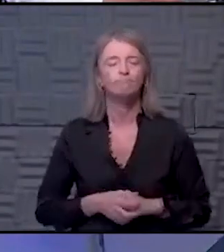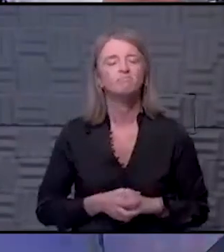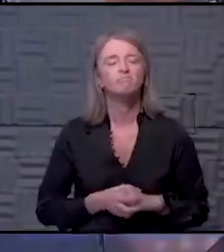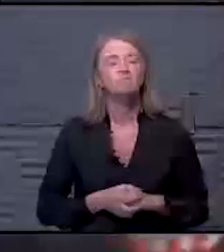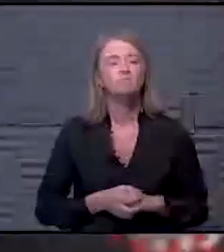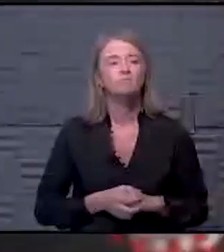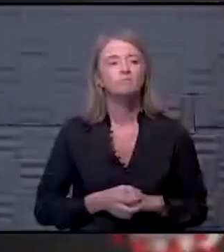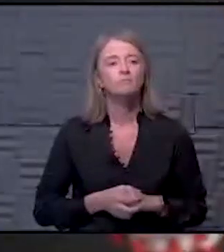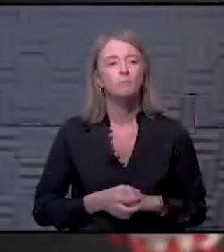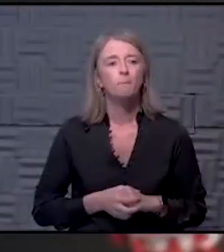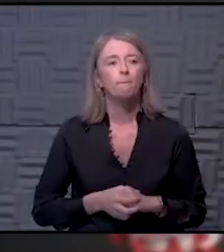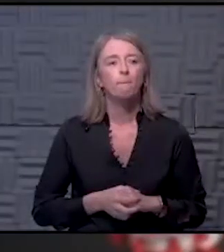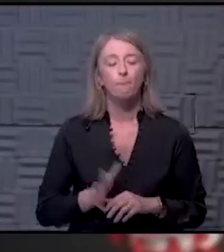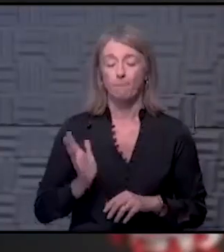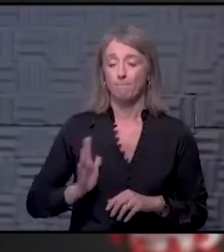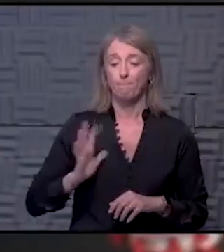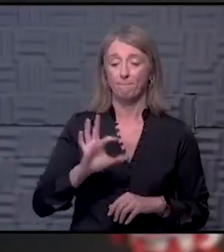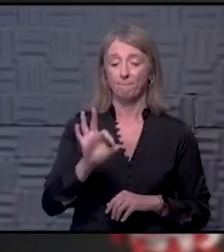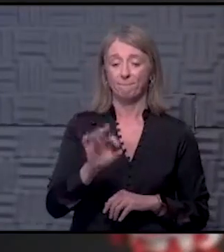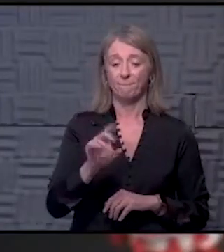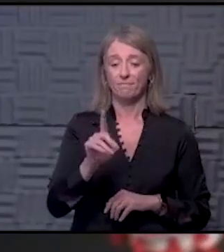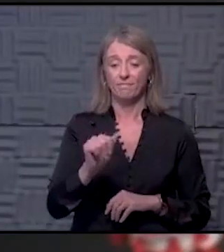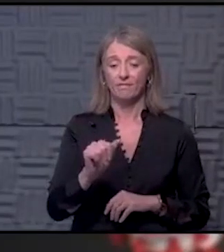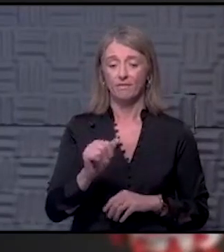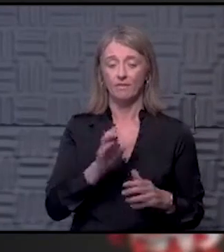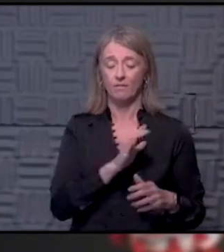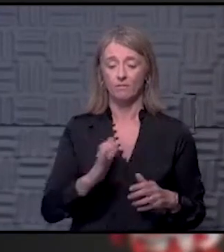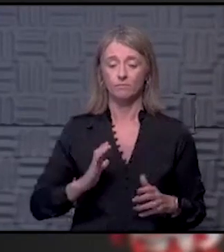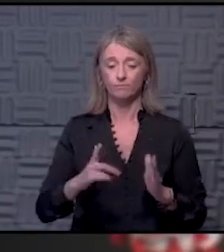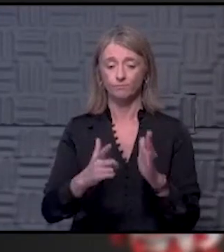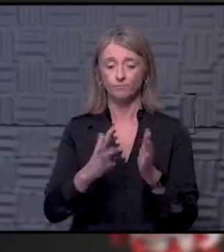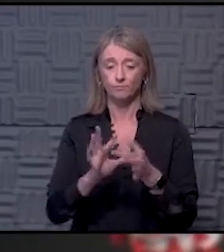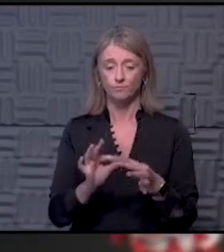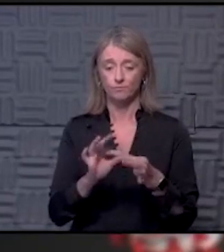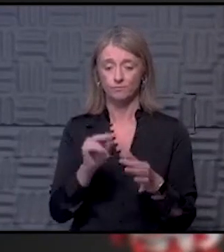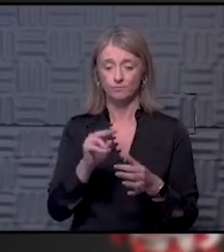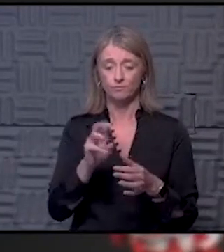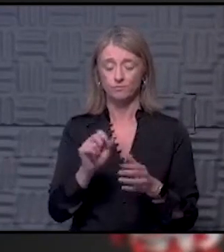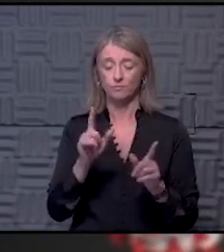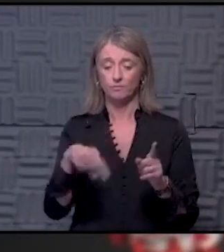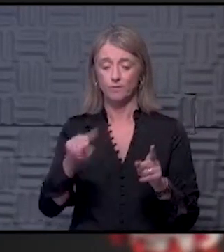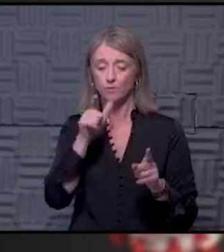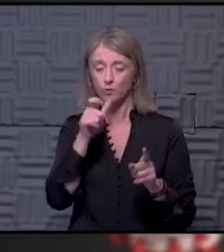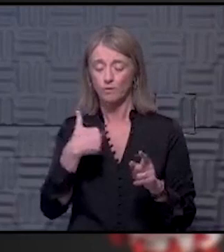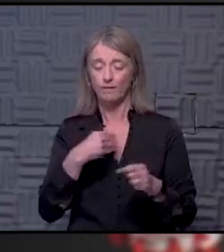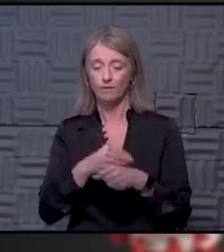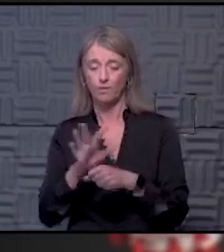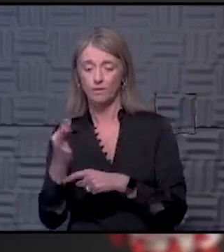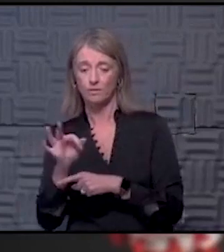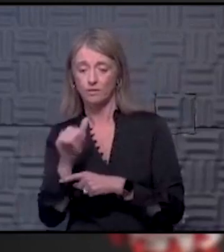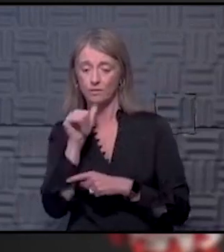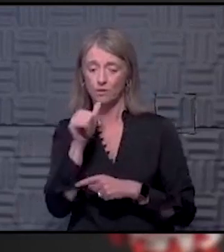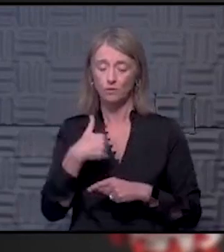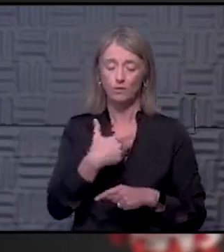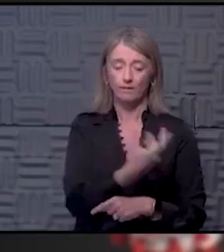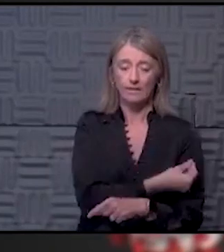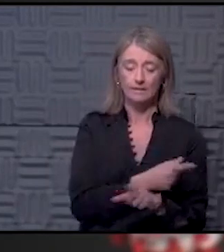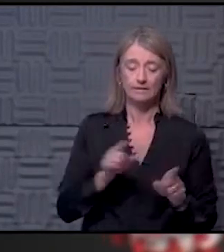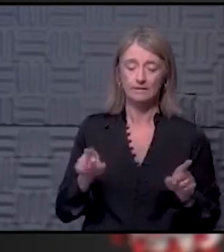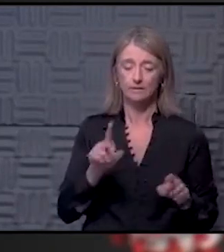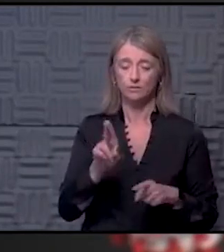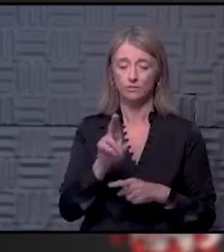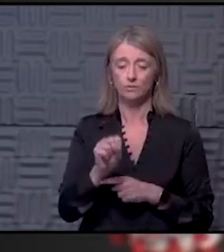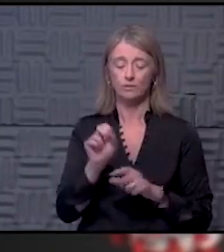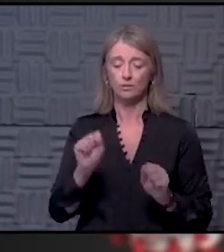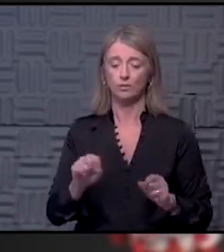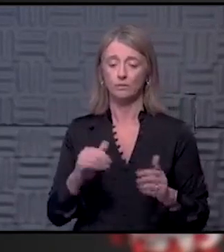A former FDA commissioner was quoted in the news as saying, between those who have had COVID-19 and those who have been vaccinated, the